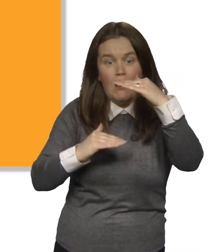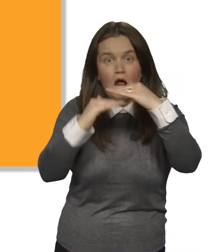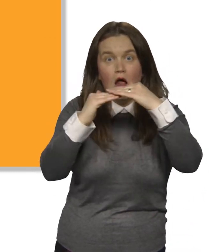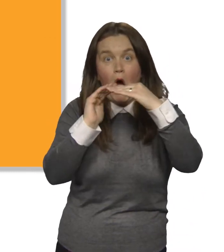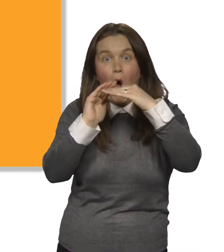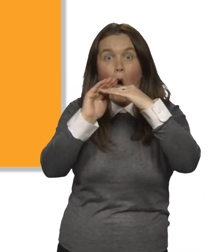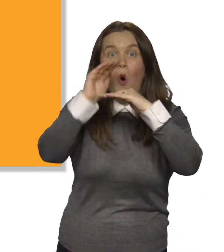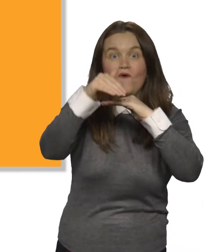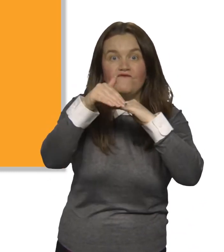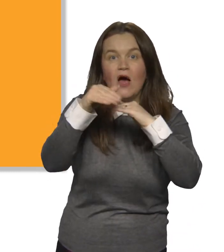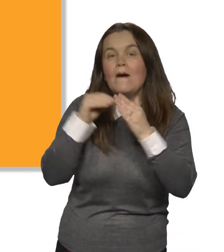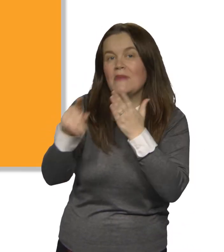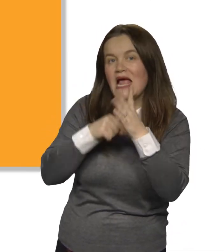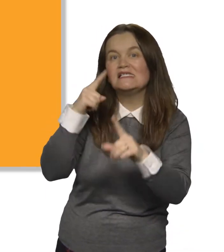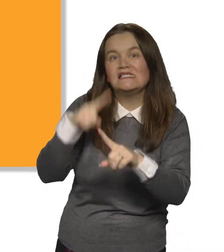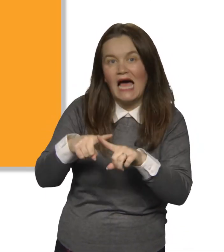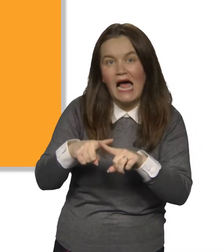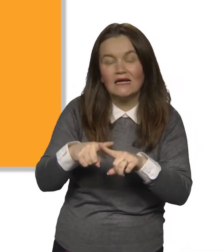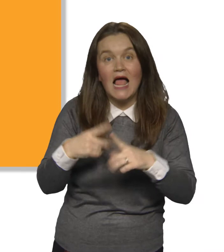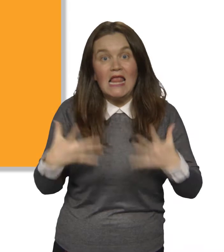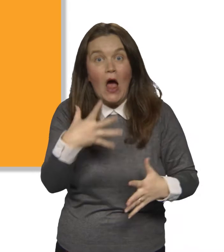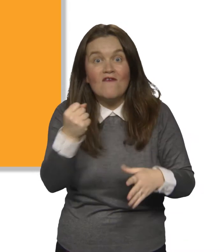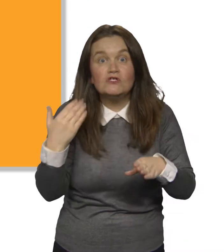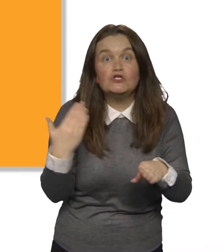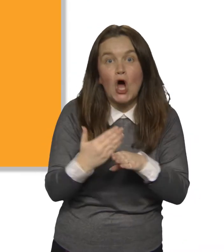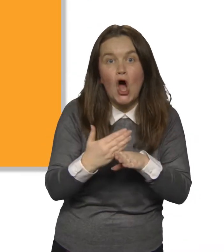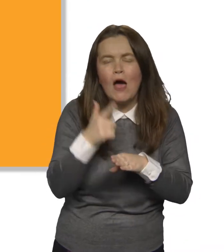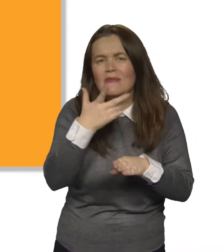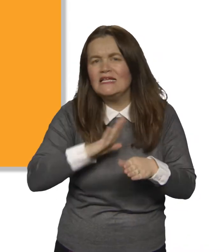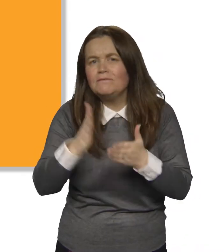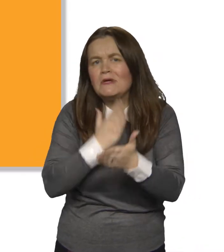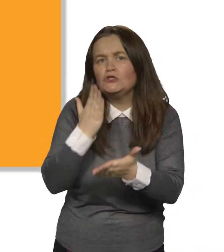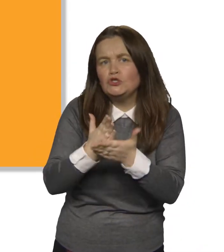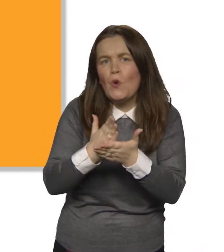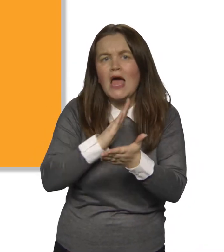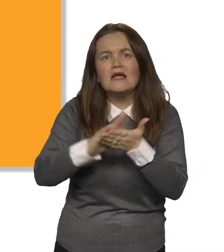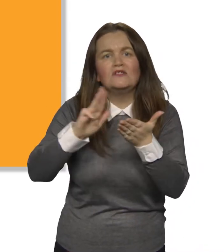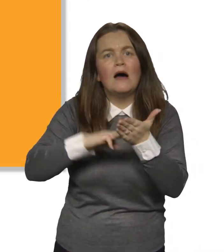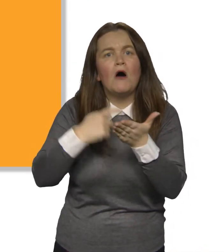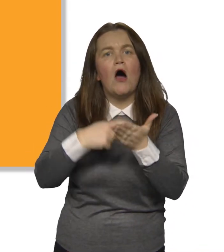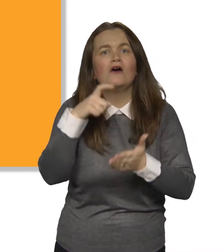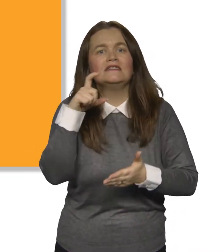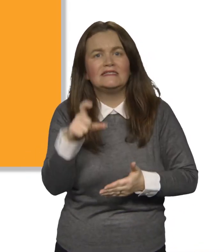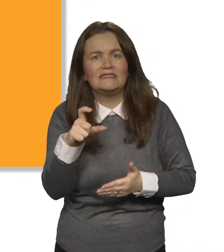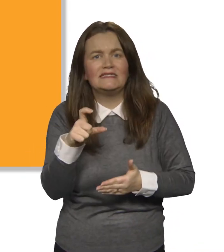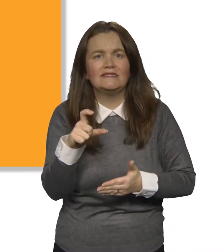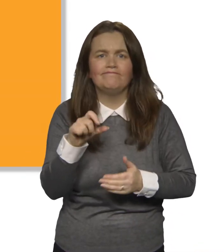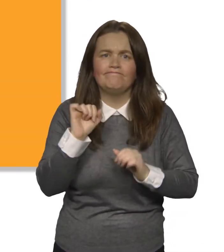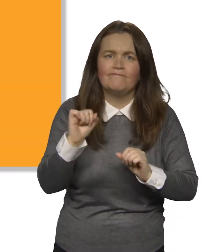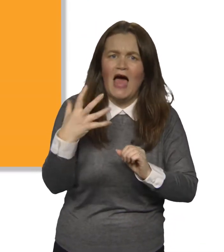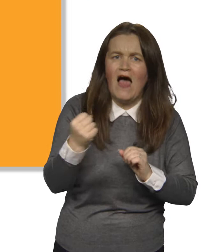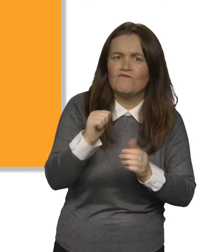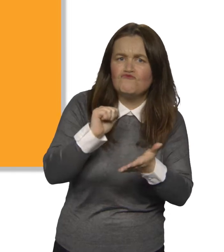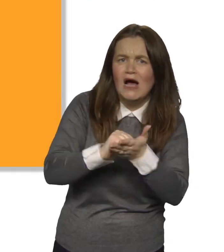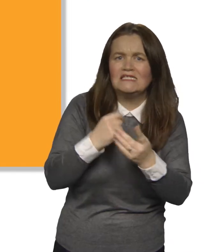earn reaches a certain level. So, now that you have a job, you need to make sure that HM Revenue and Customs, often known